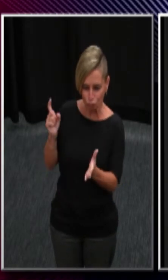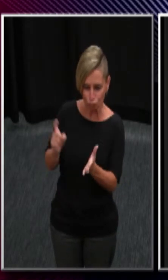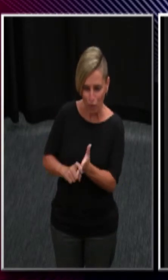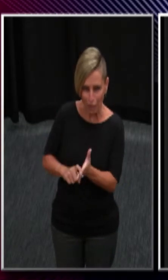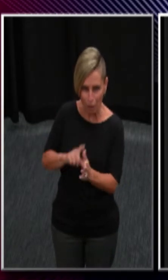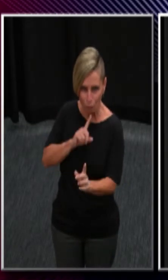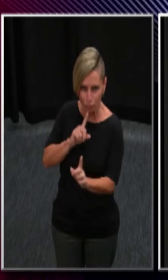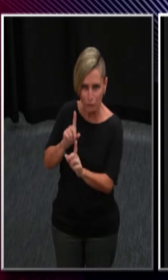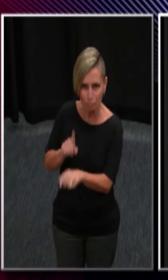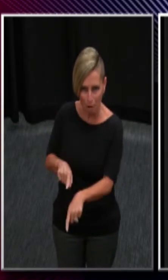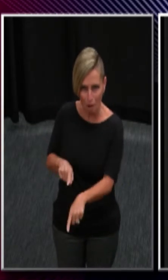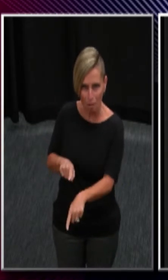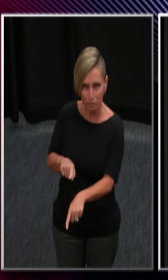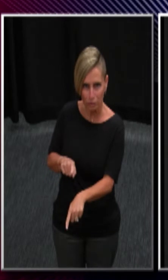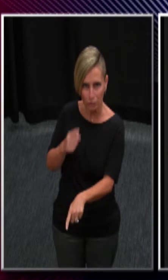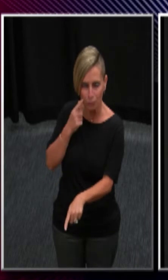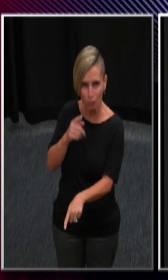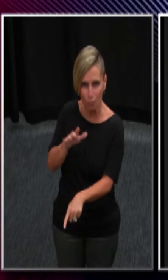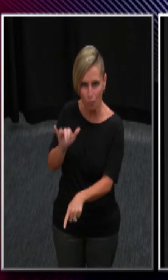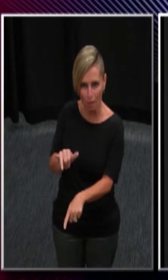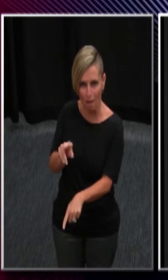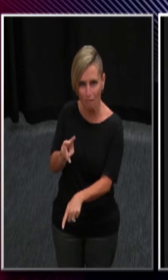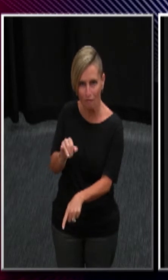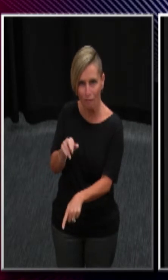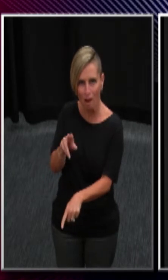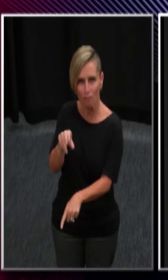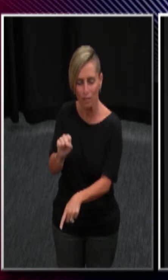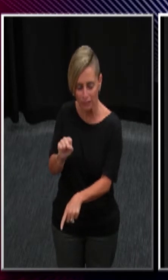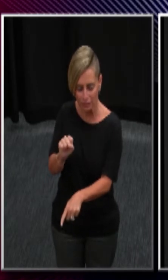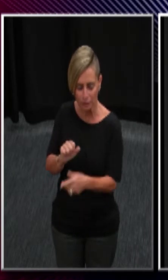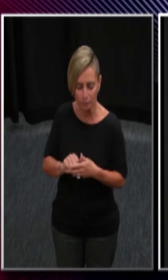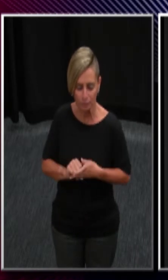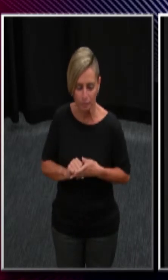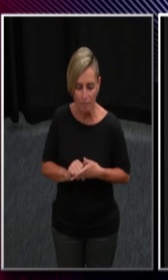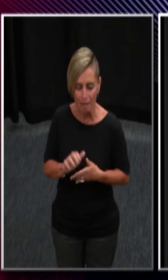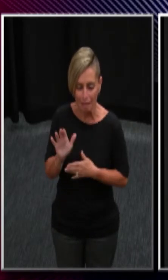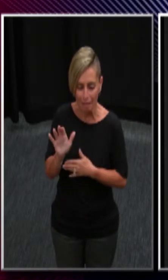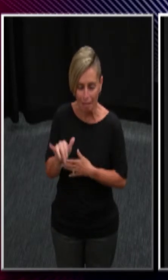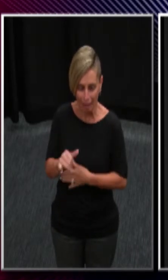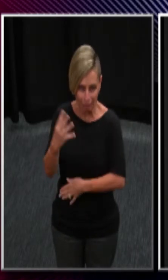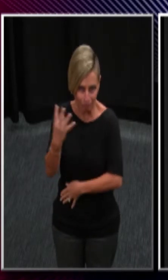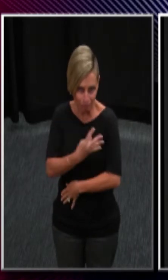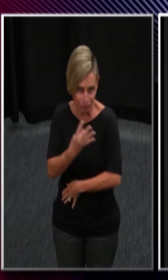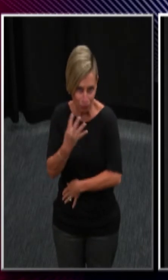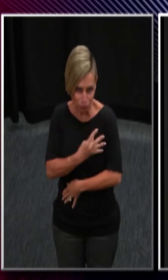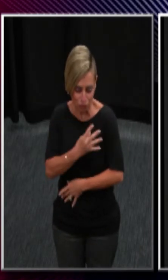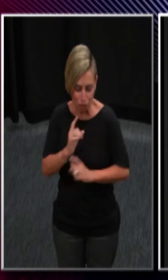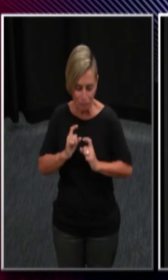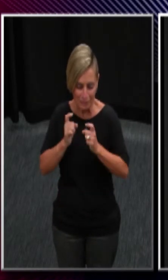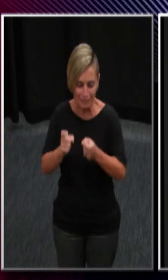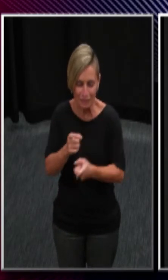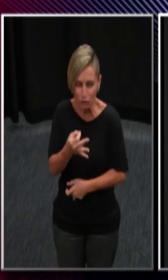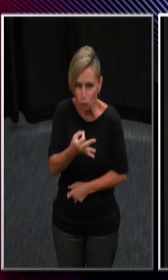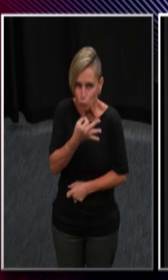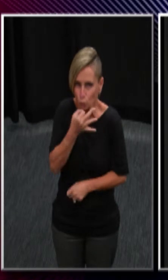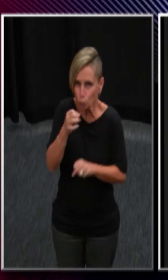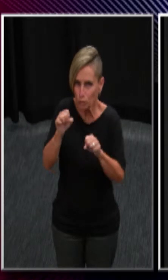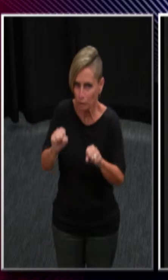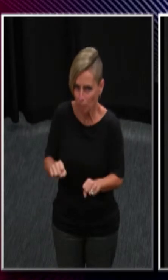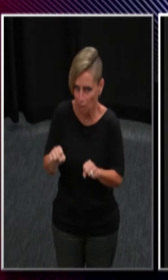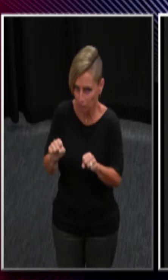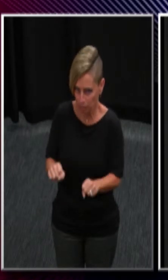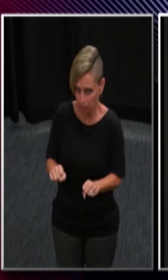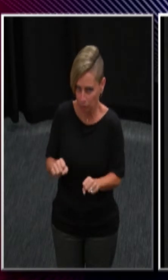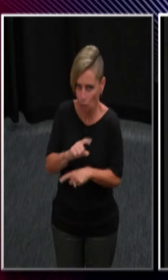to treatment guidelines, they should be administered as soon as possible after the diagnosis